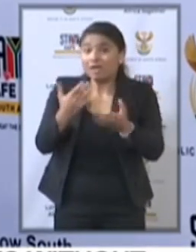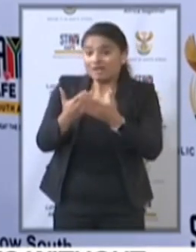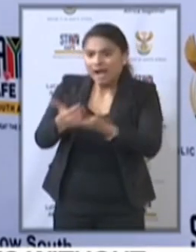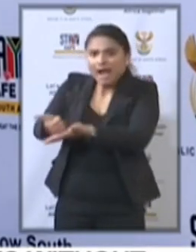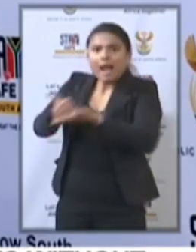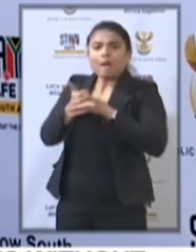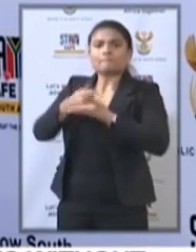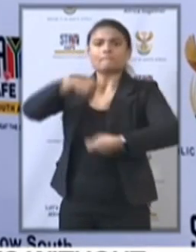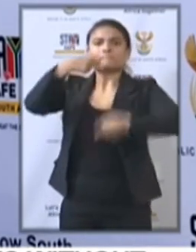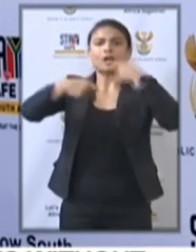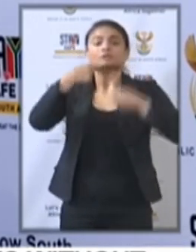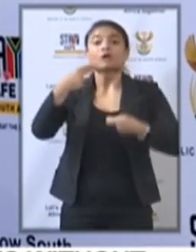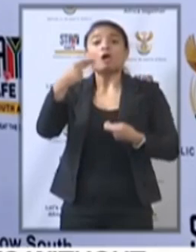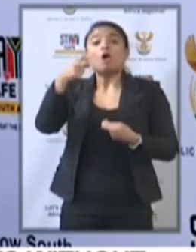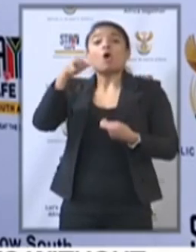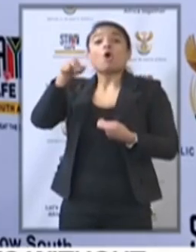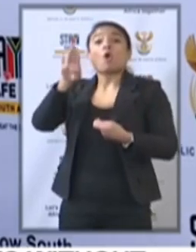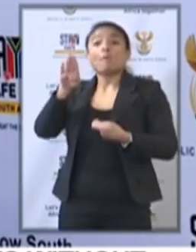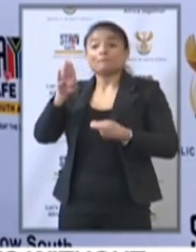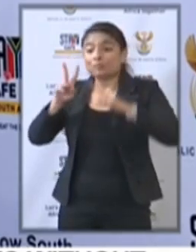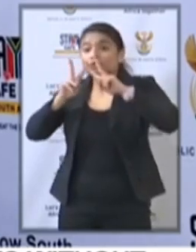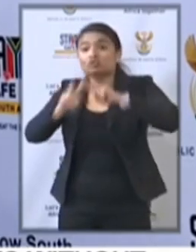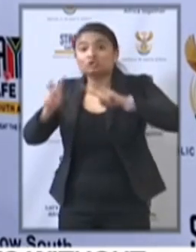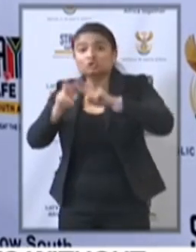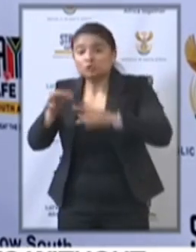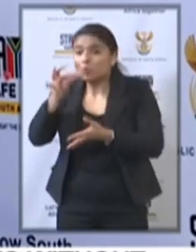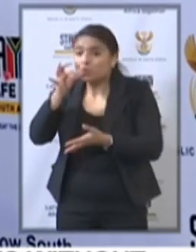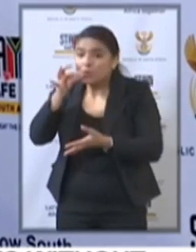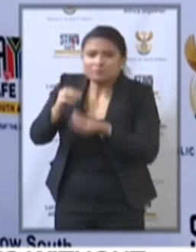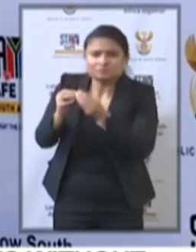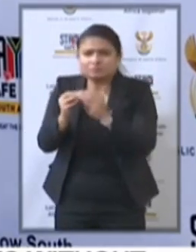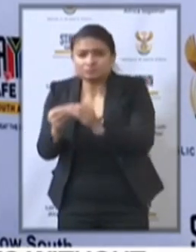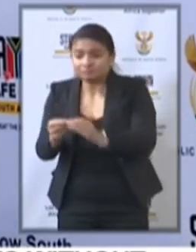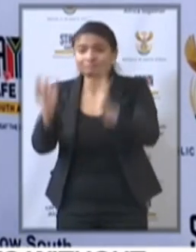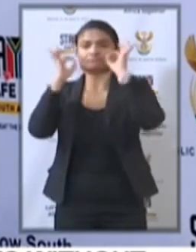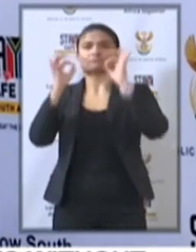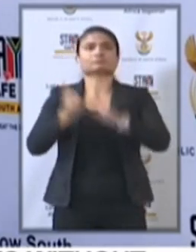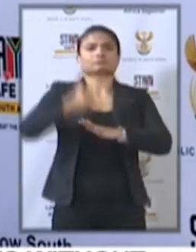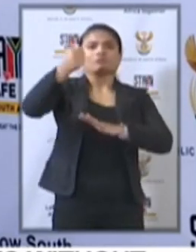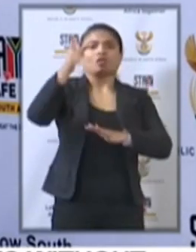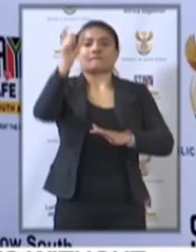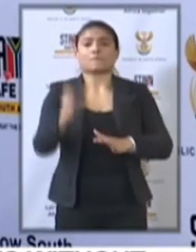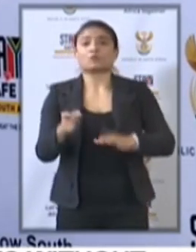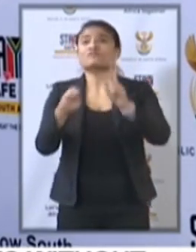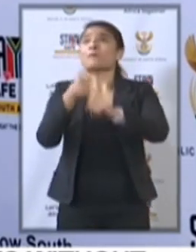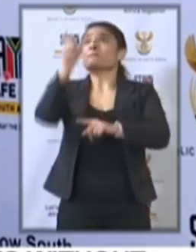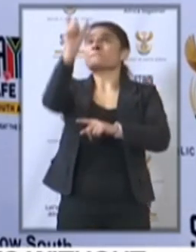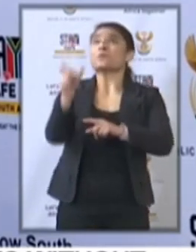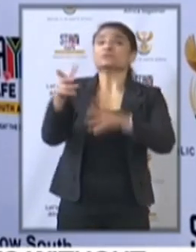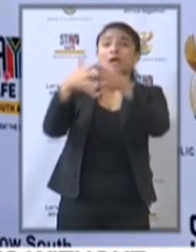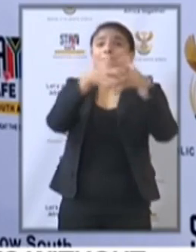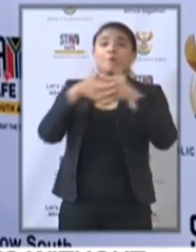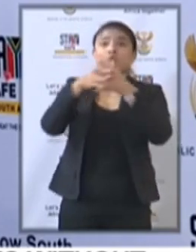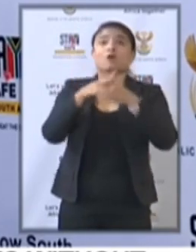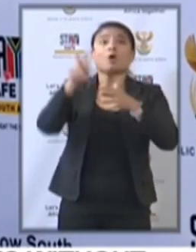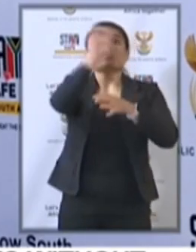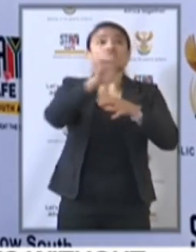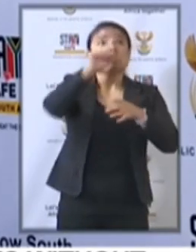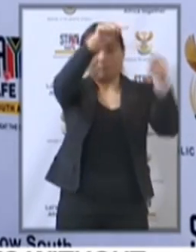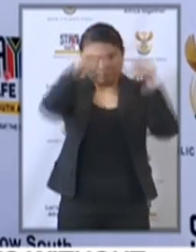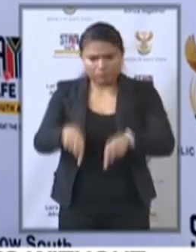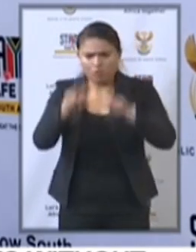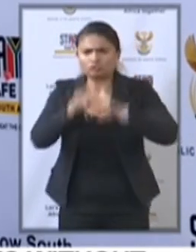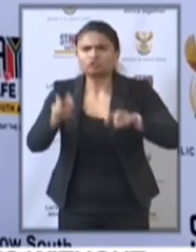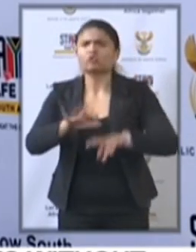not researched by rich people from North America and Europe, who then, when they find